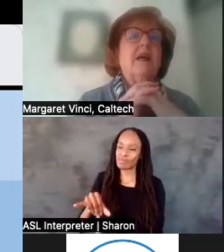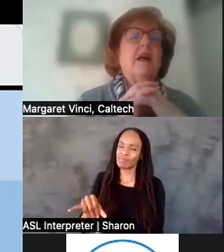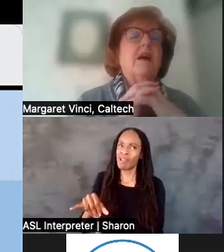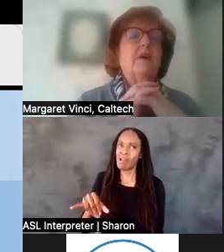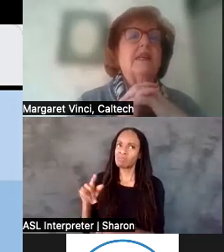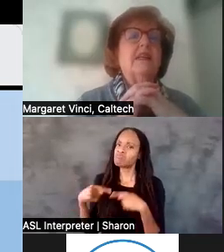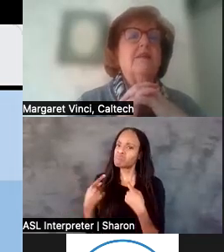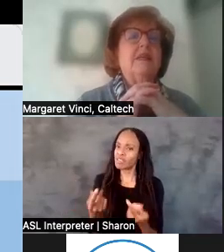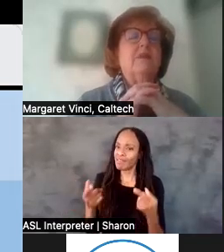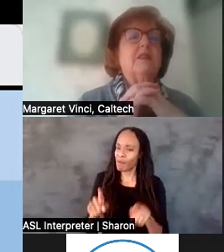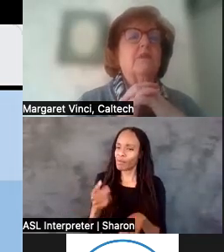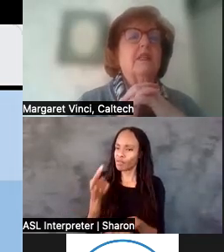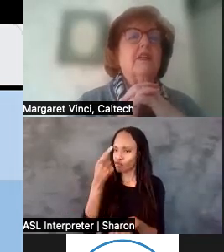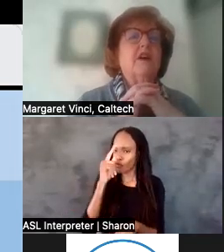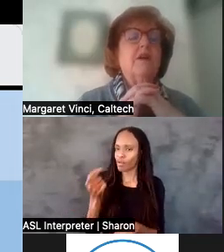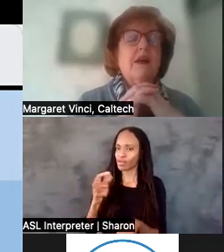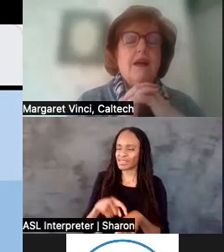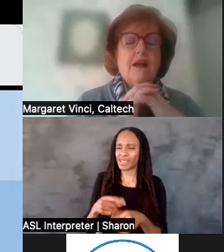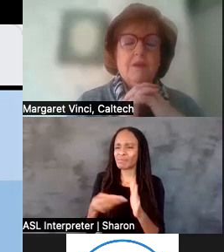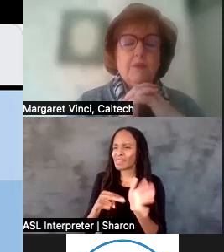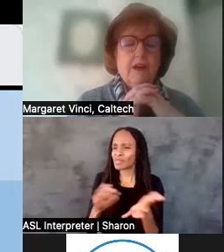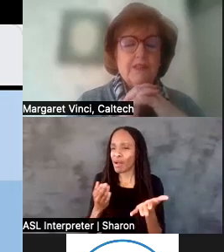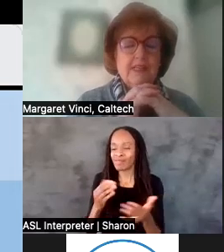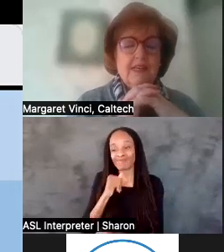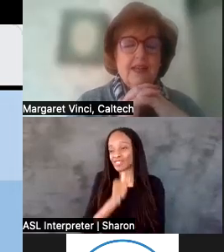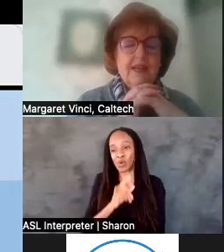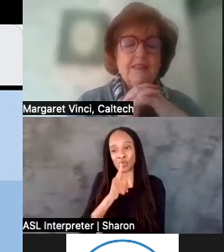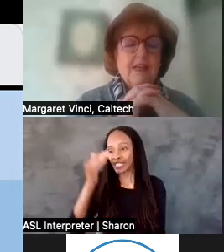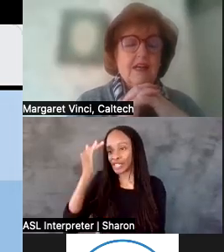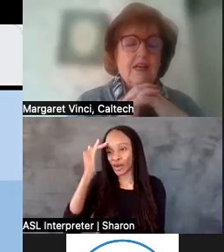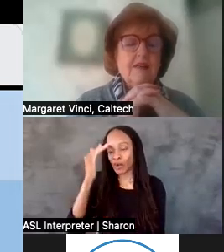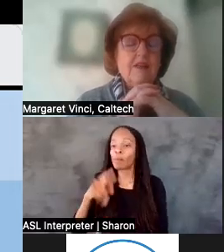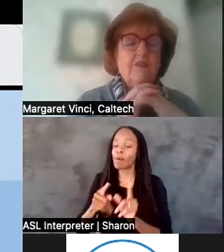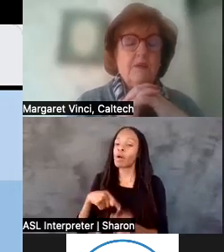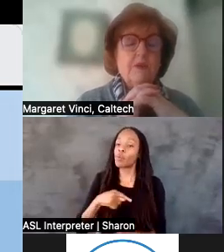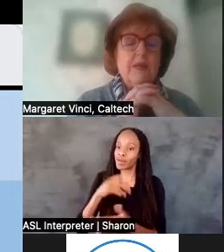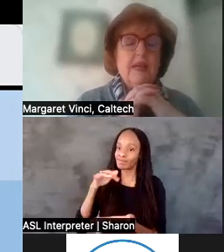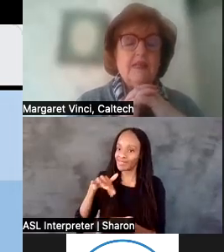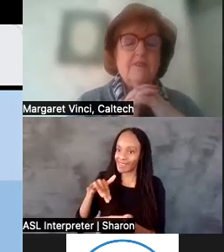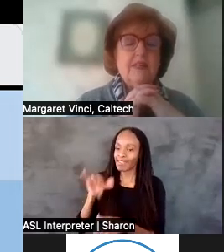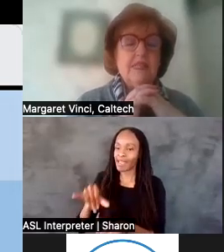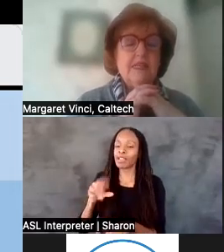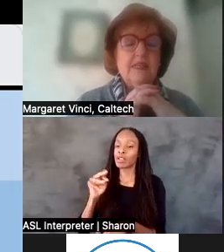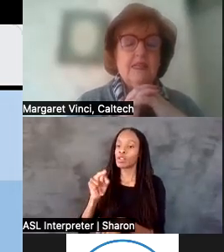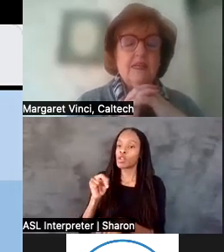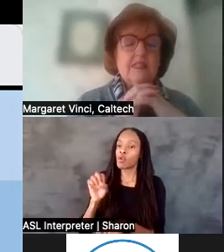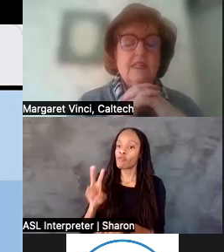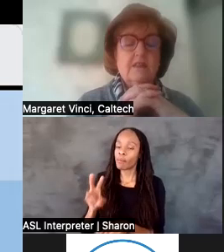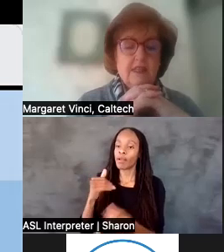time. What is that going to mean? We don't really know, but we are studying that. November, we had an event